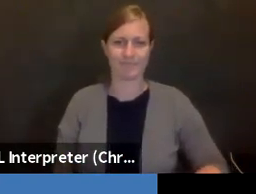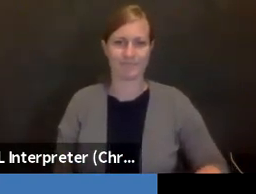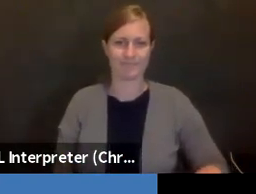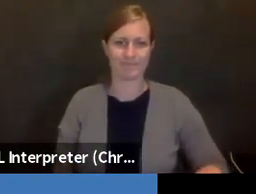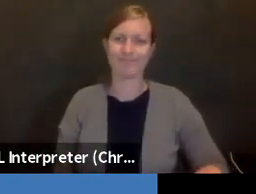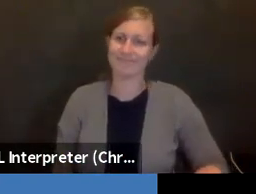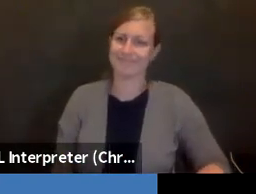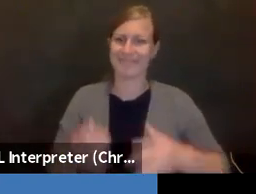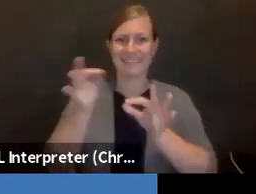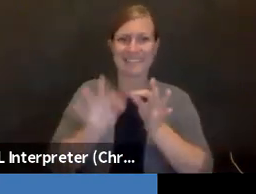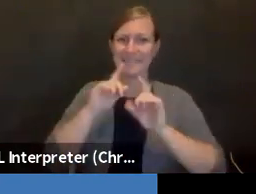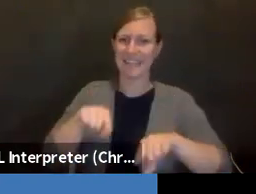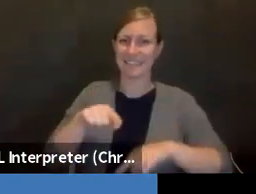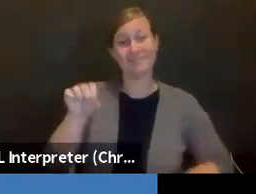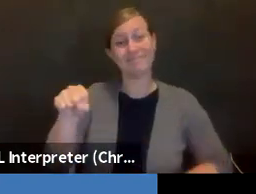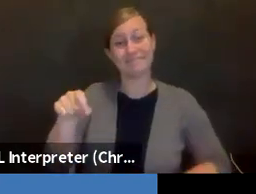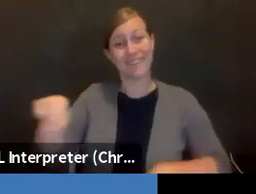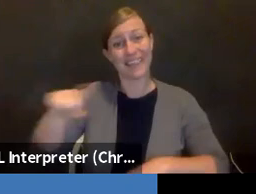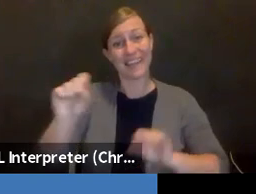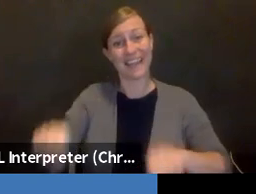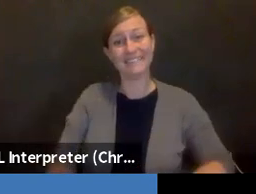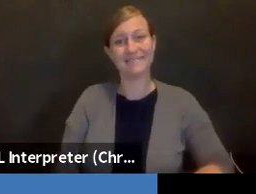Simple as that. Yes, they can.